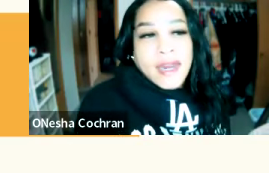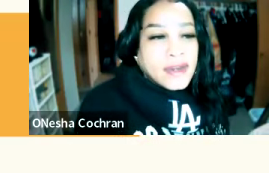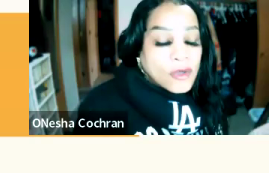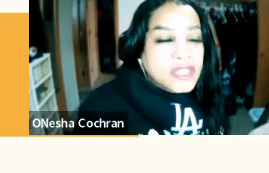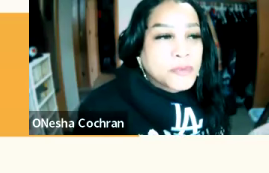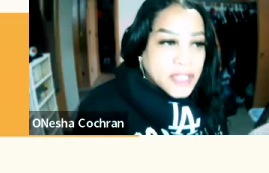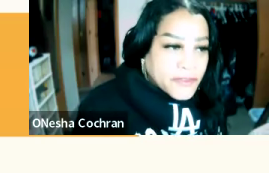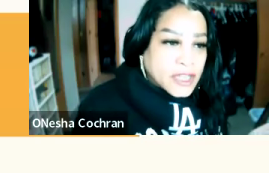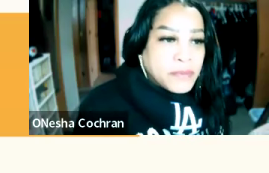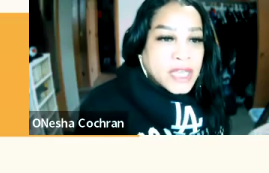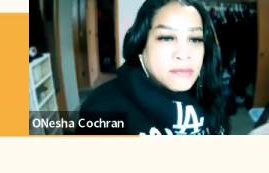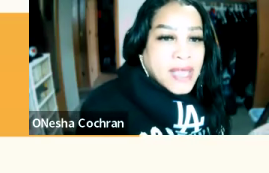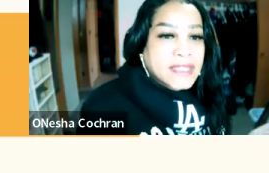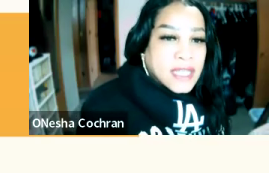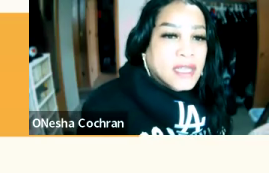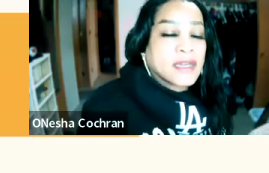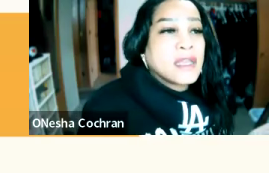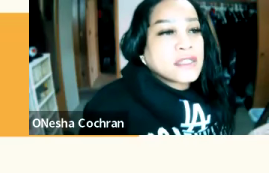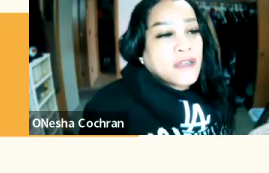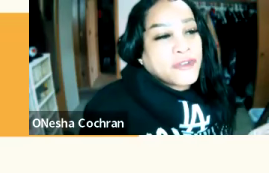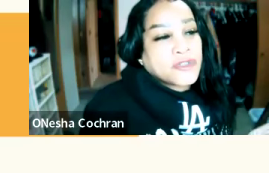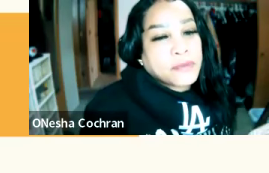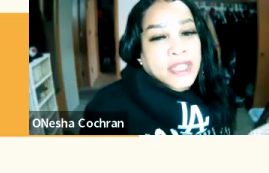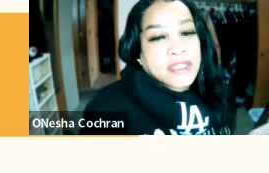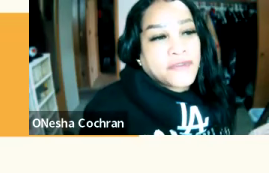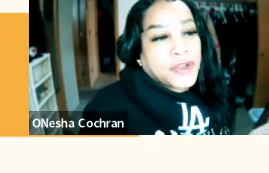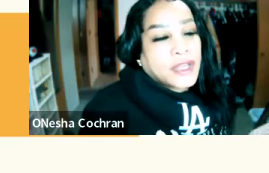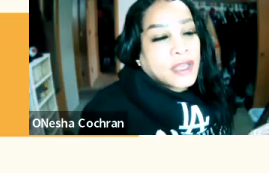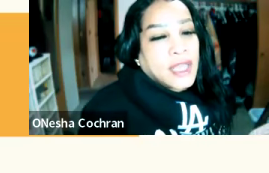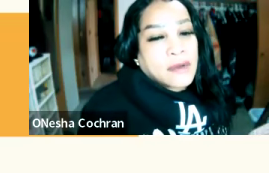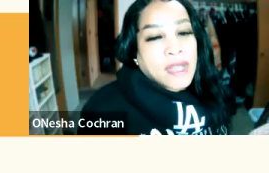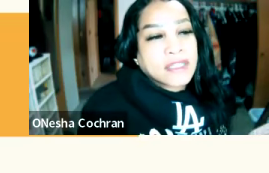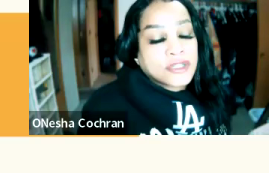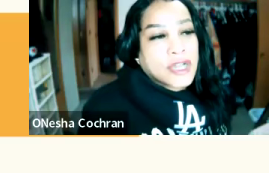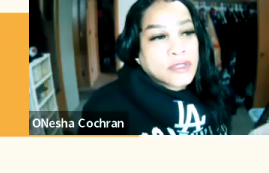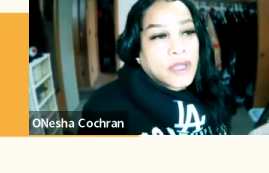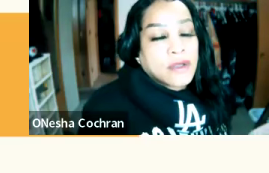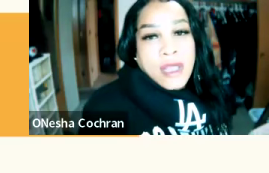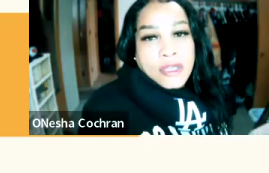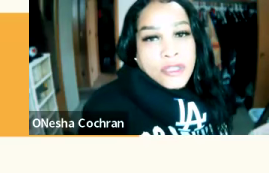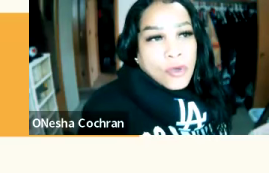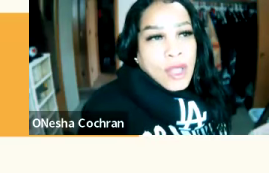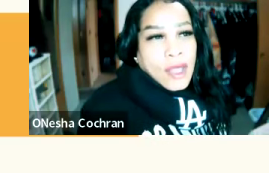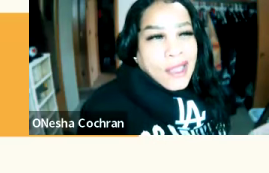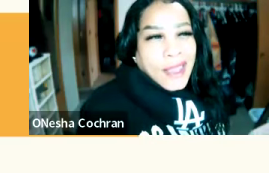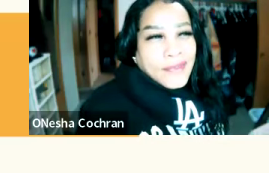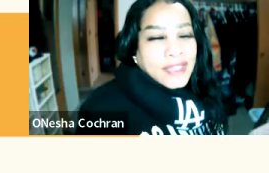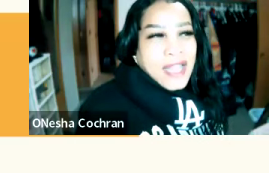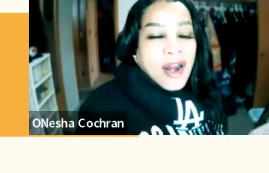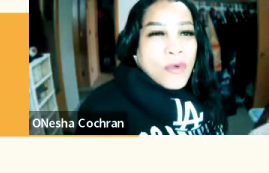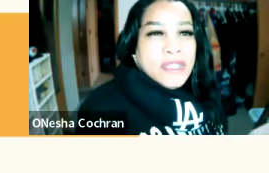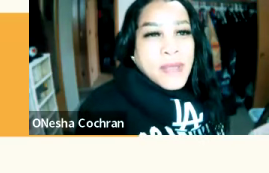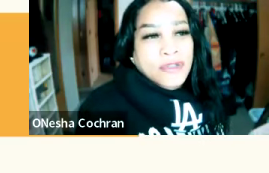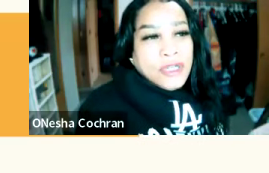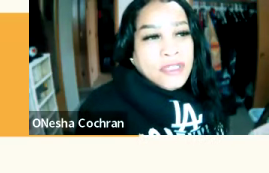health. And I know this specifically because my son suffers from schizophrenia and my sister as well. So, and